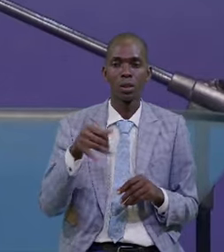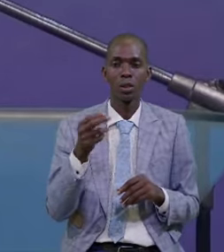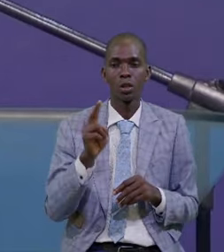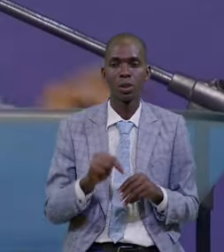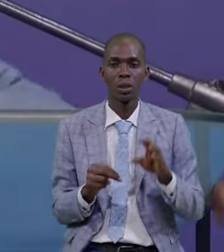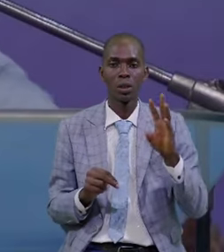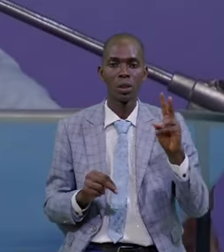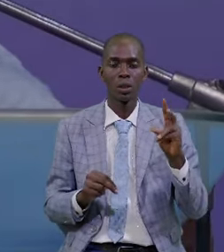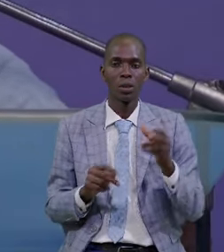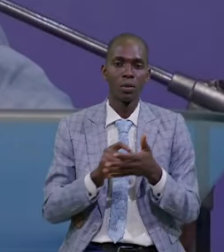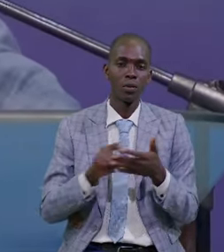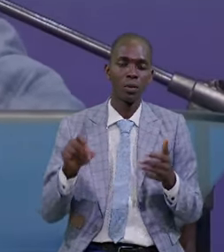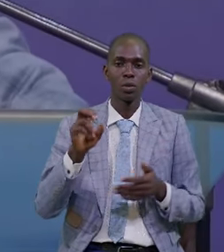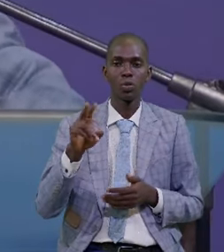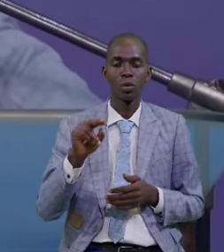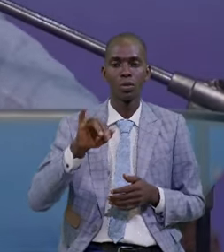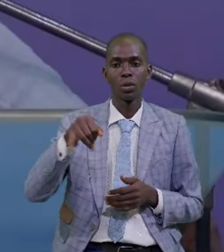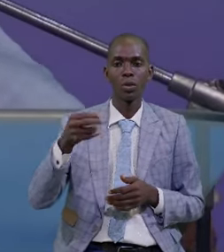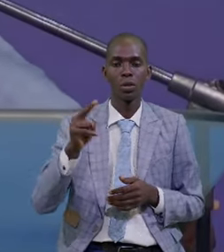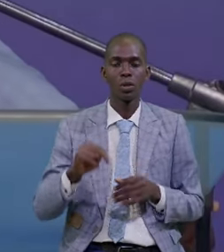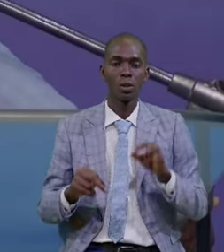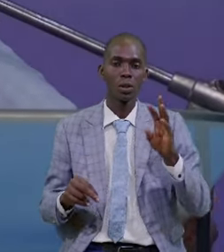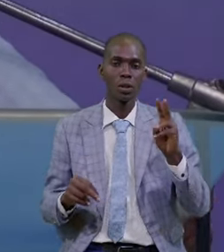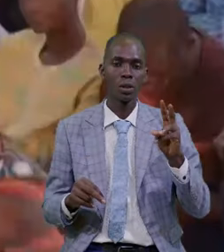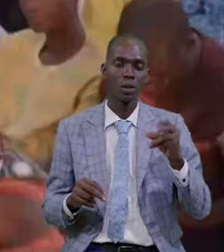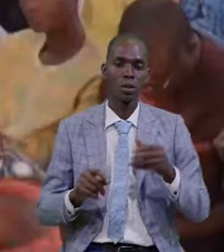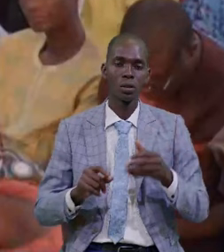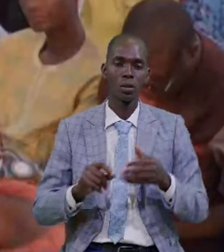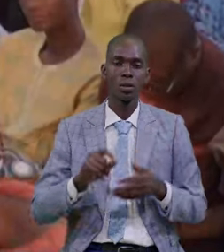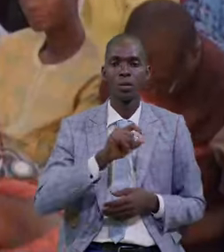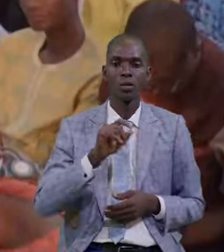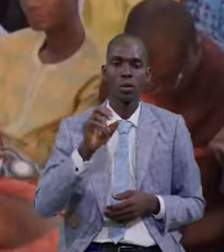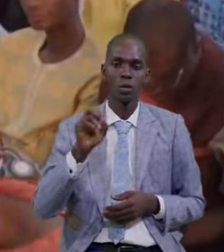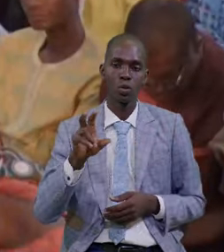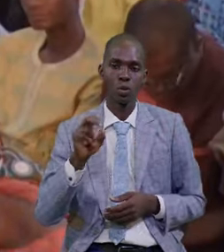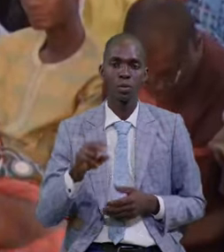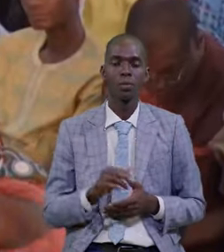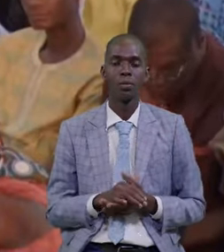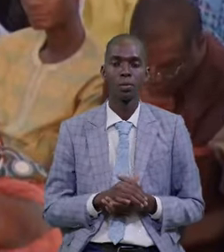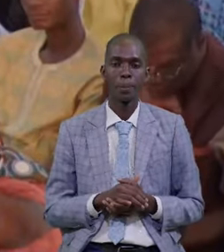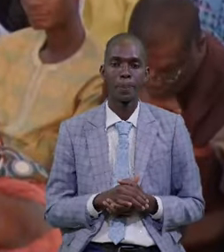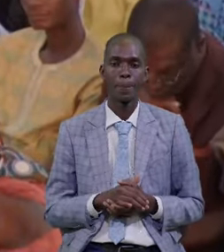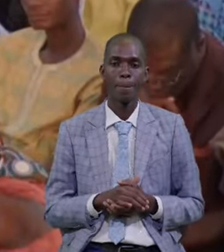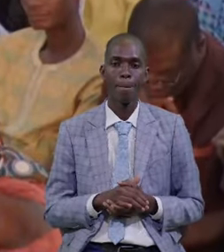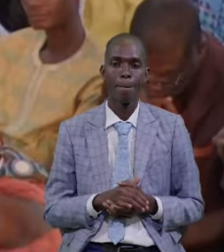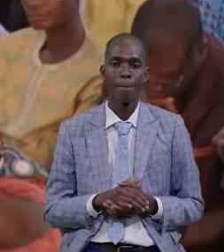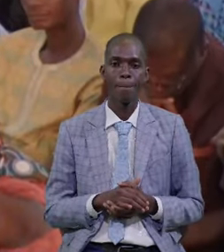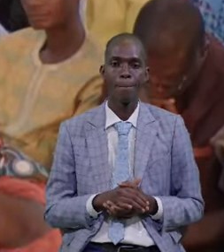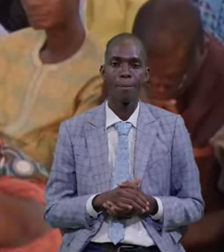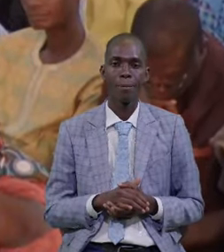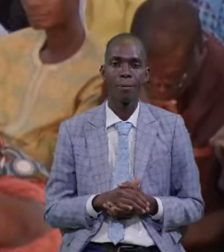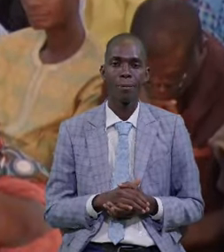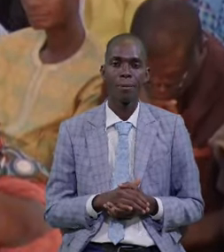verse 12. In John chapter 16, reading from verse 12. I